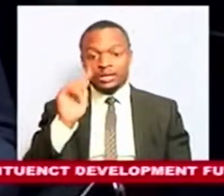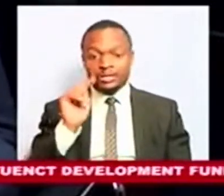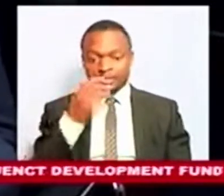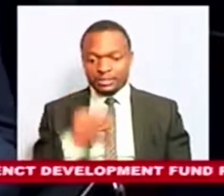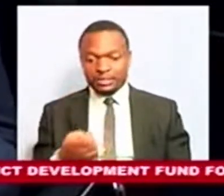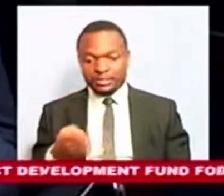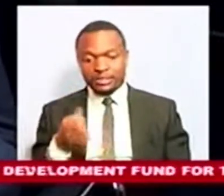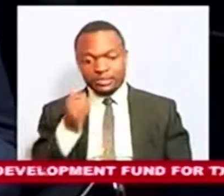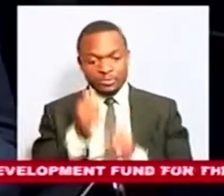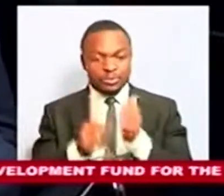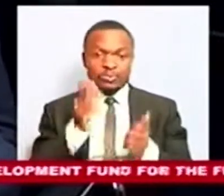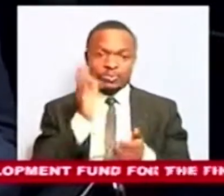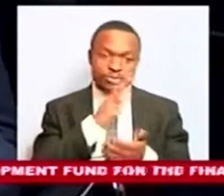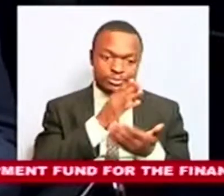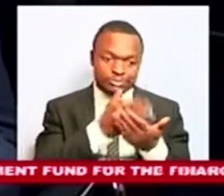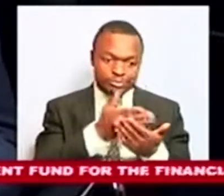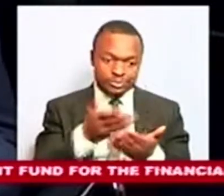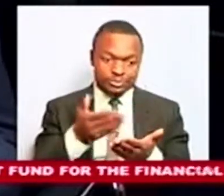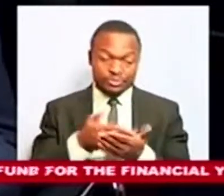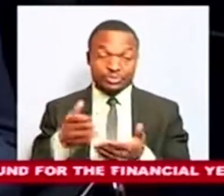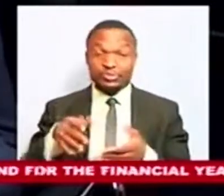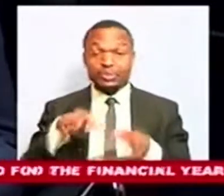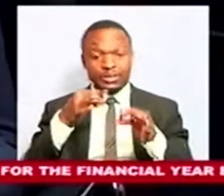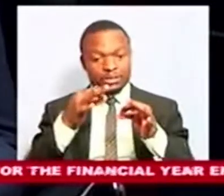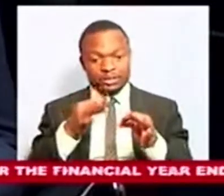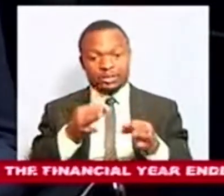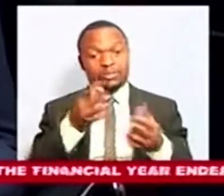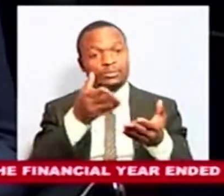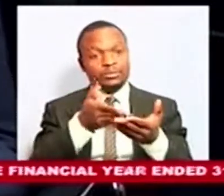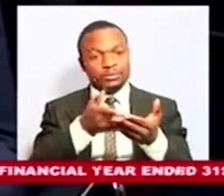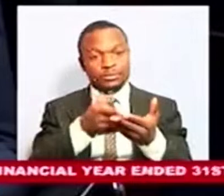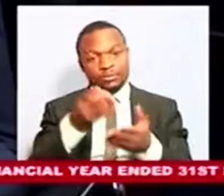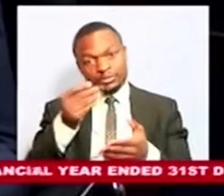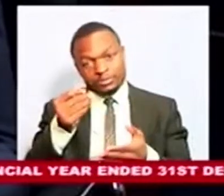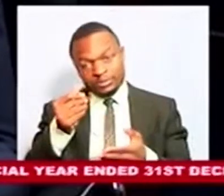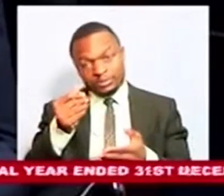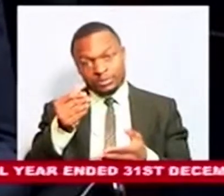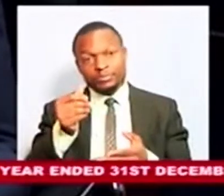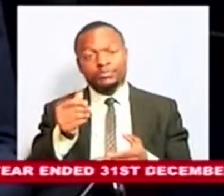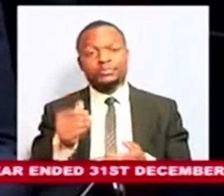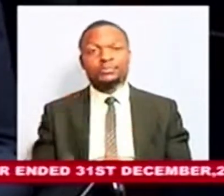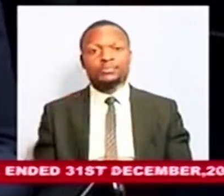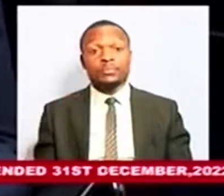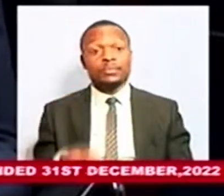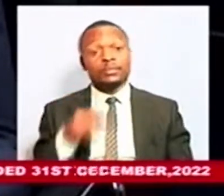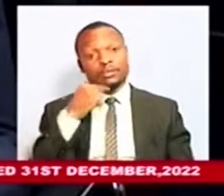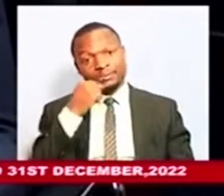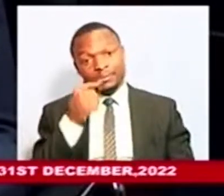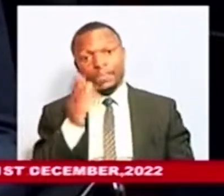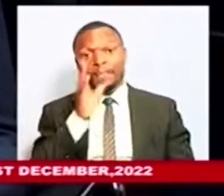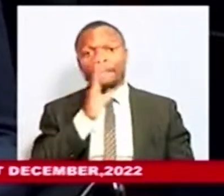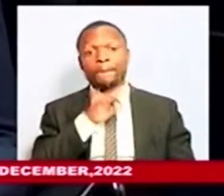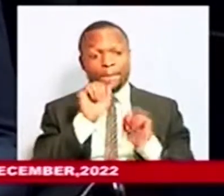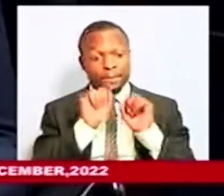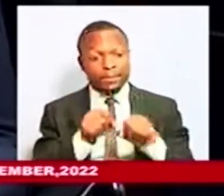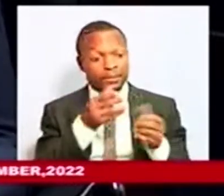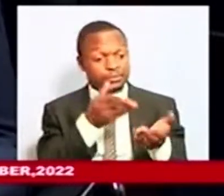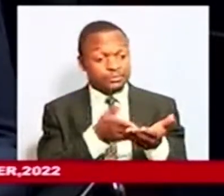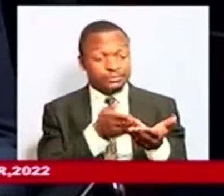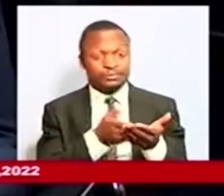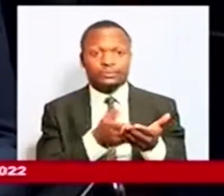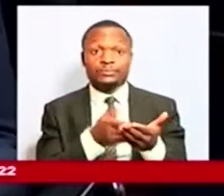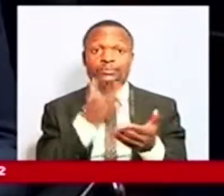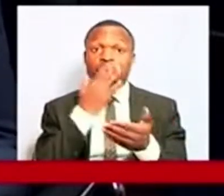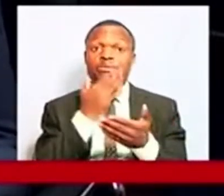were purchased with such an amount of money? And I also said, could this be also